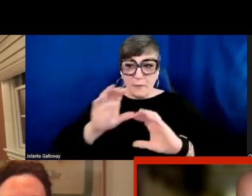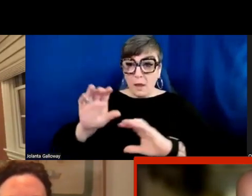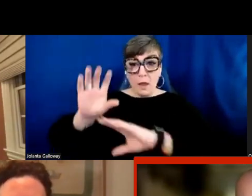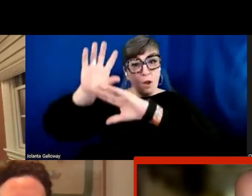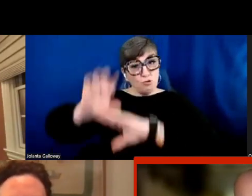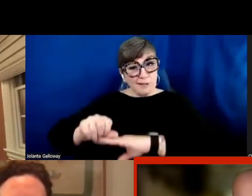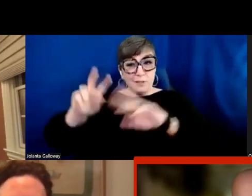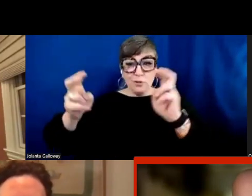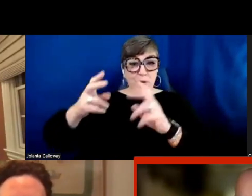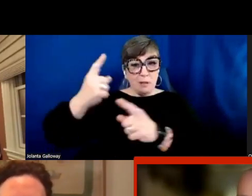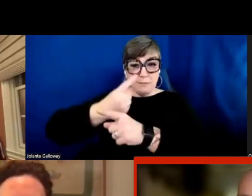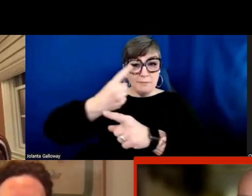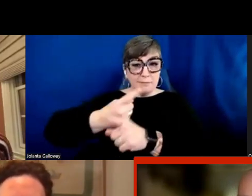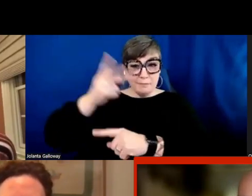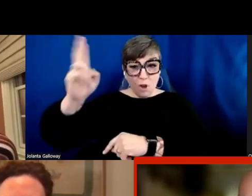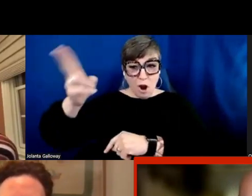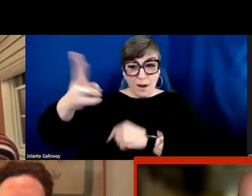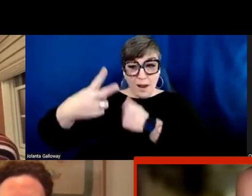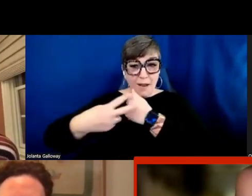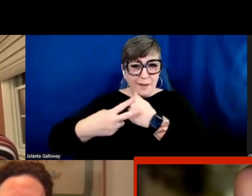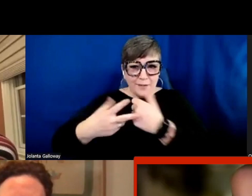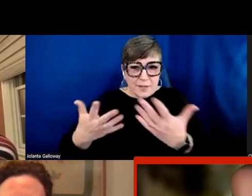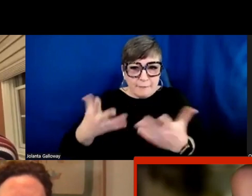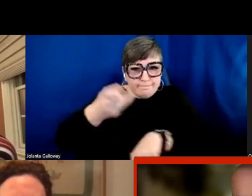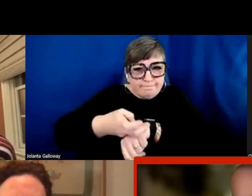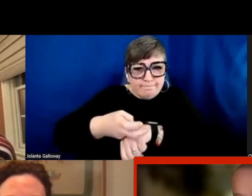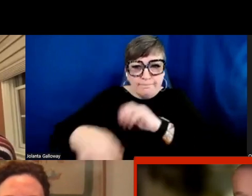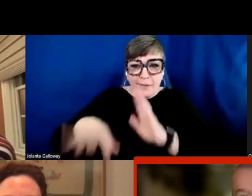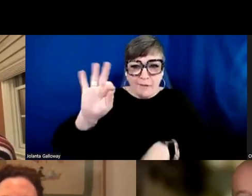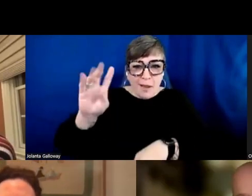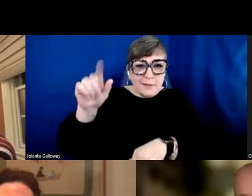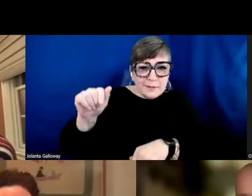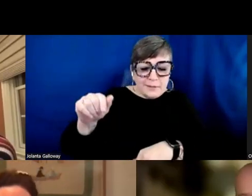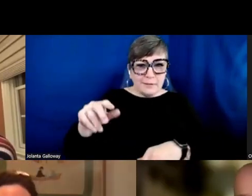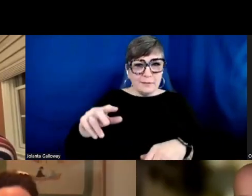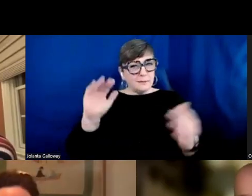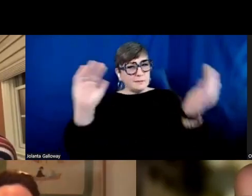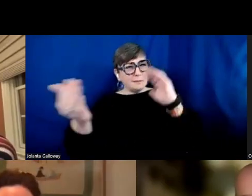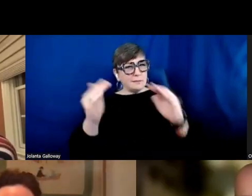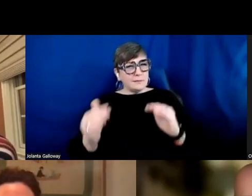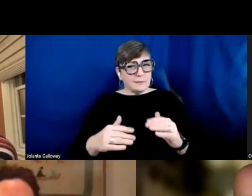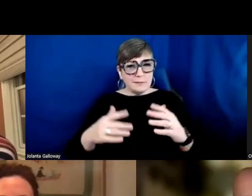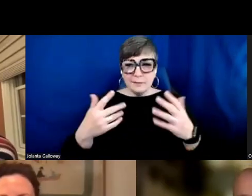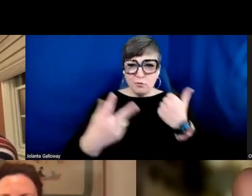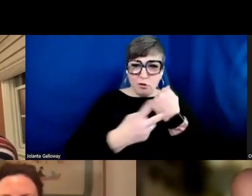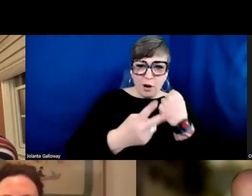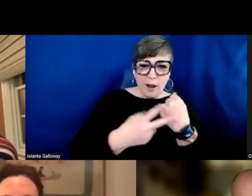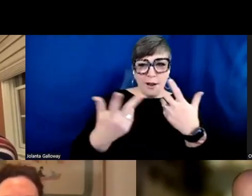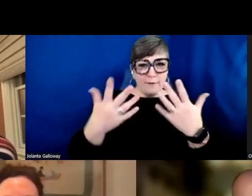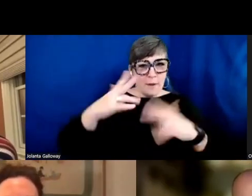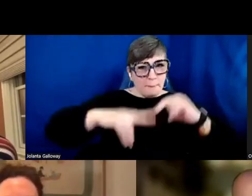uh, and what that's like compared to, um, if there was an archive that was built more around the exploration of disability history.